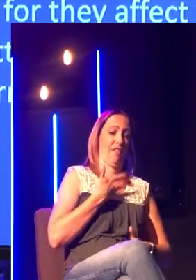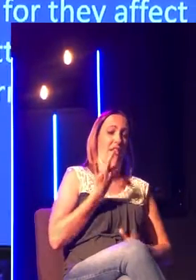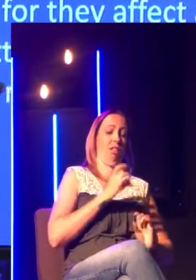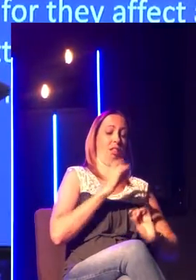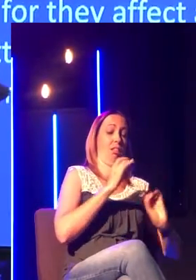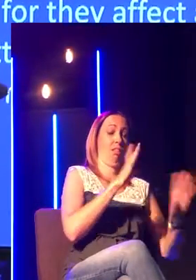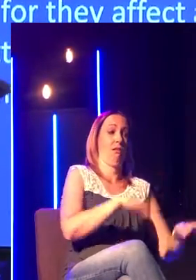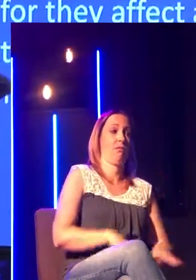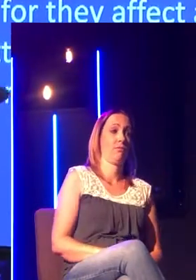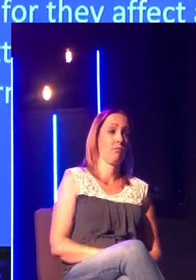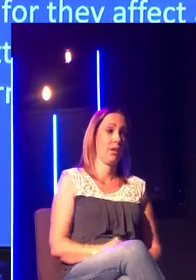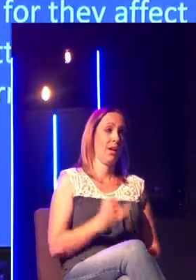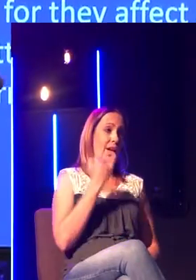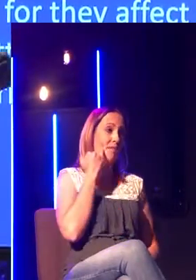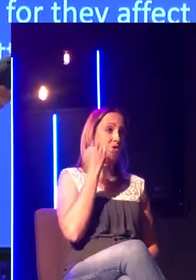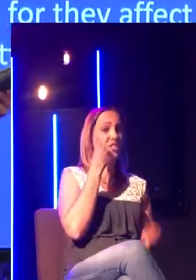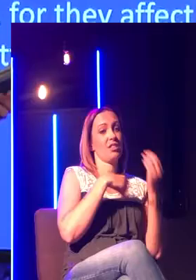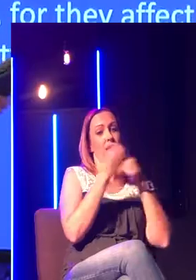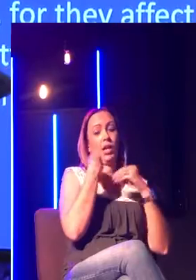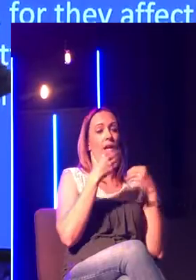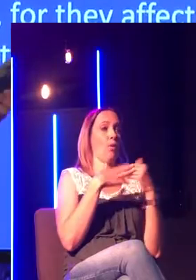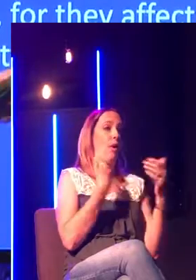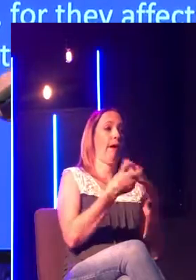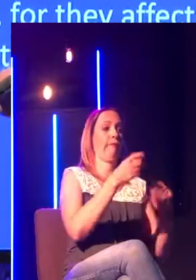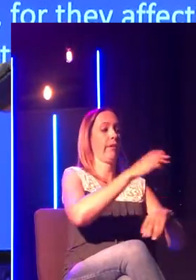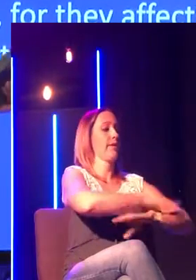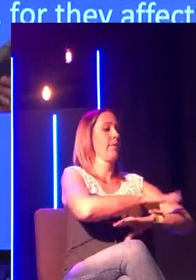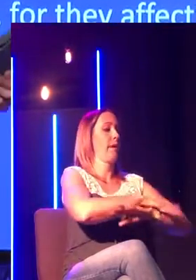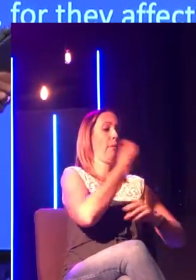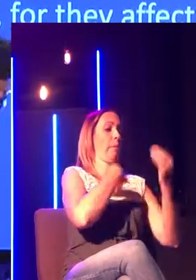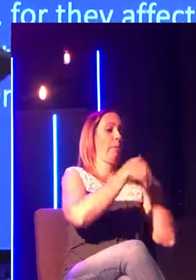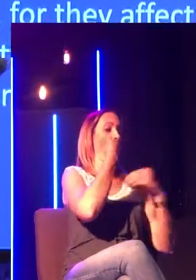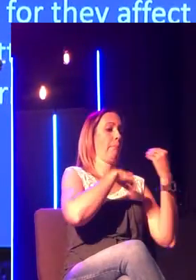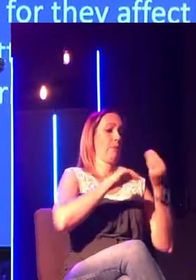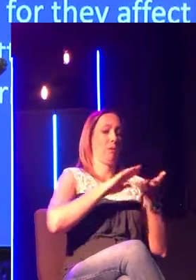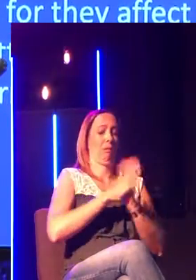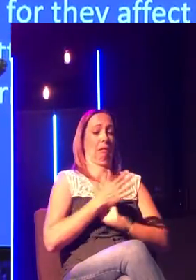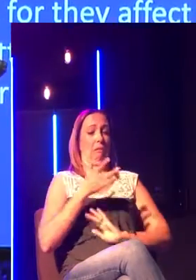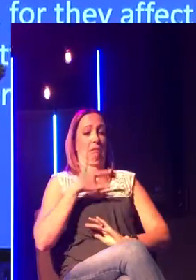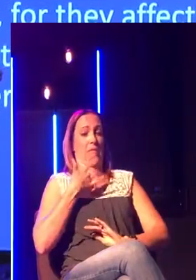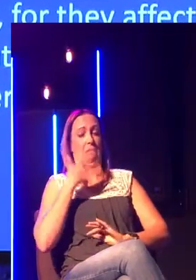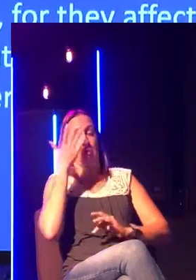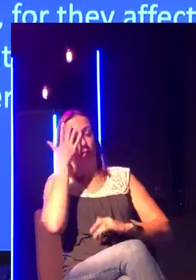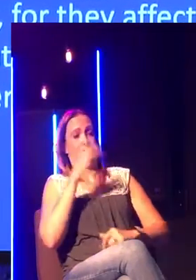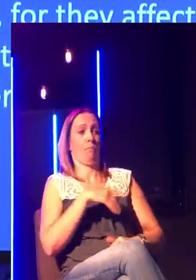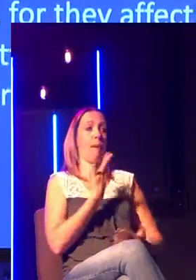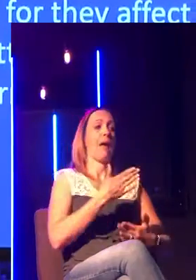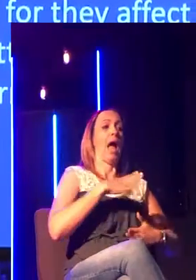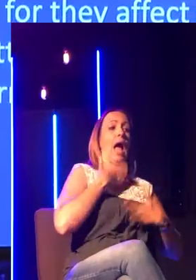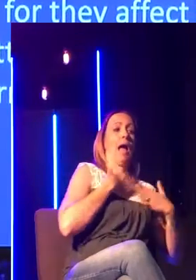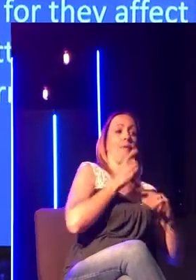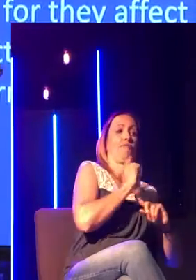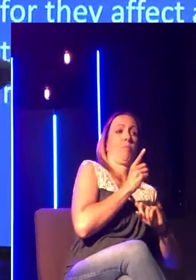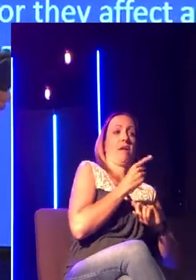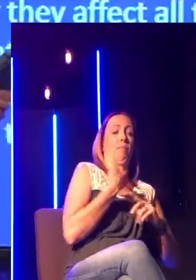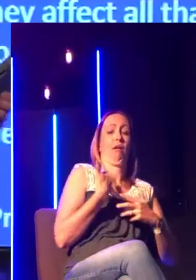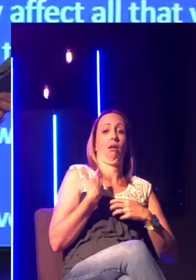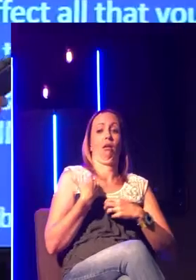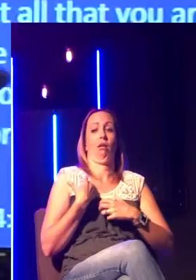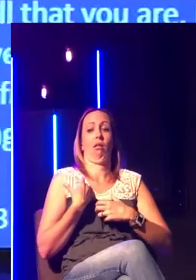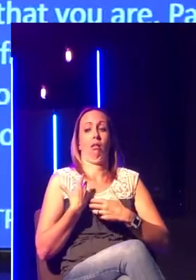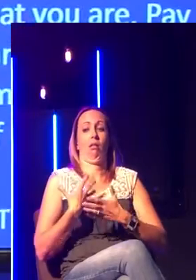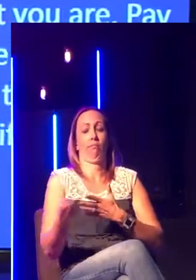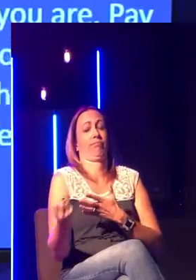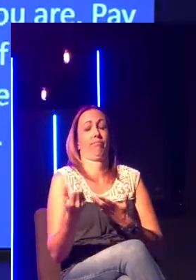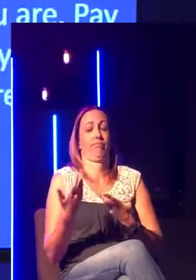You're not going to have joy if you're just eating whatever sits in front of you at any given moment. Might be happy for a moment, it's going to disappear. Am